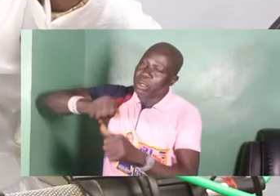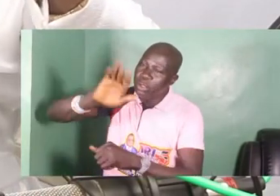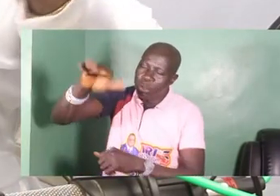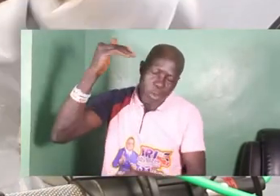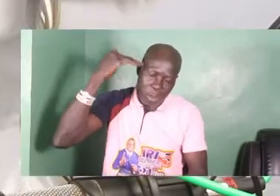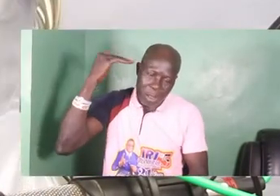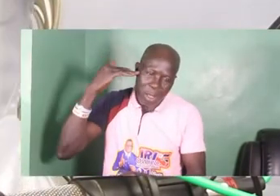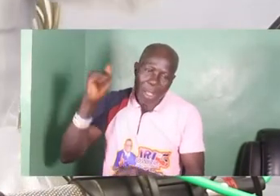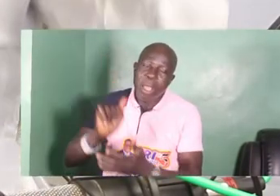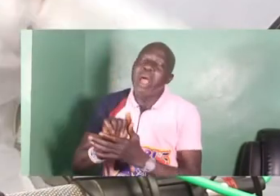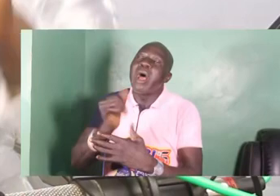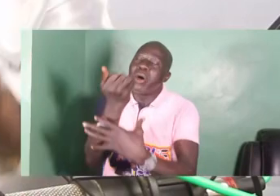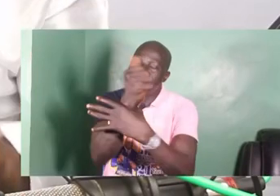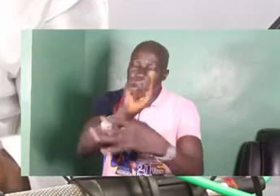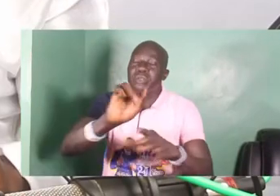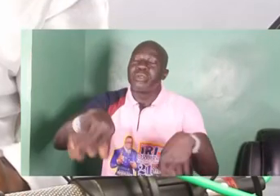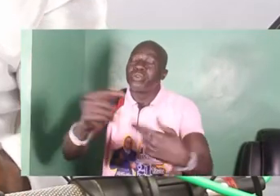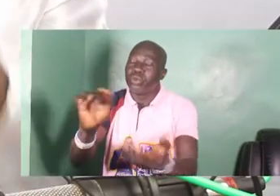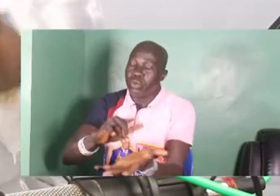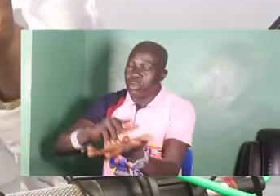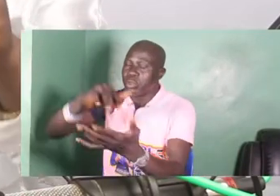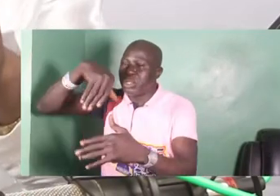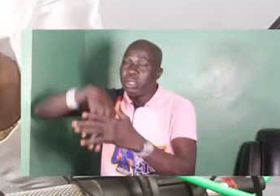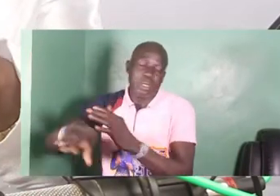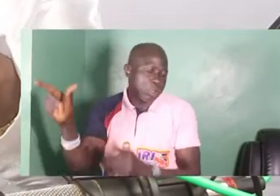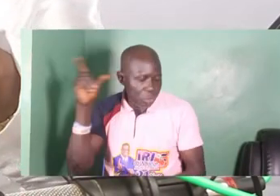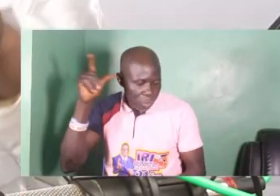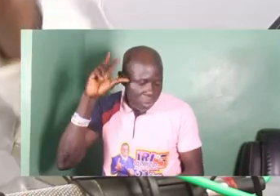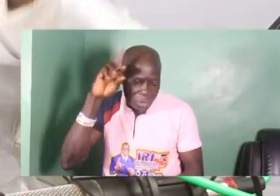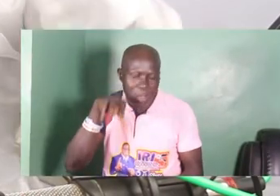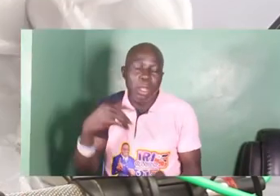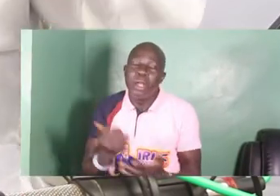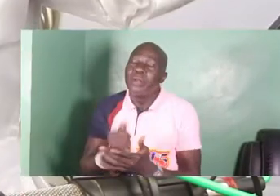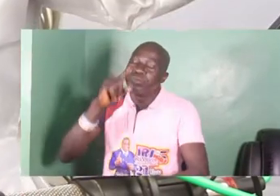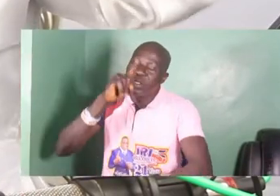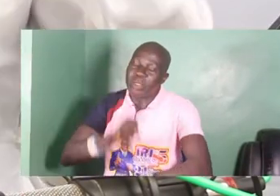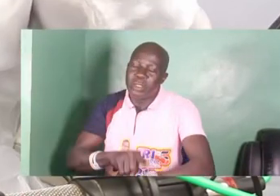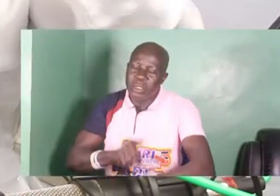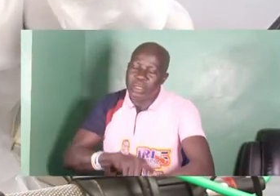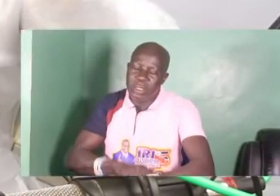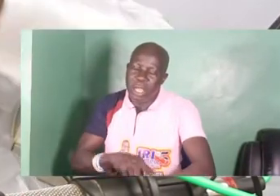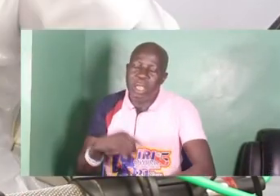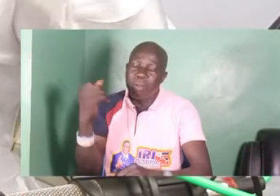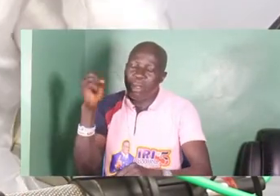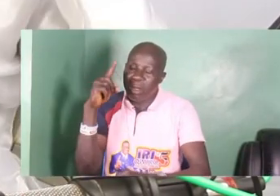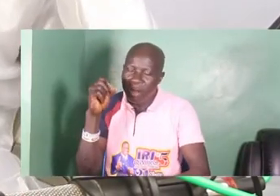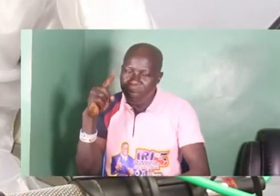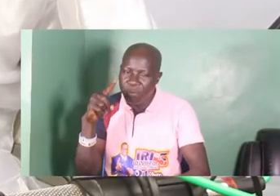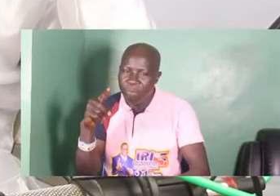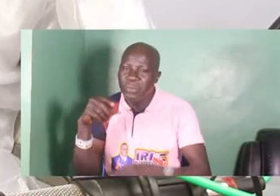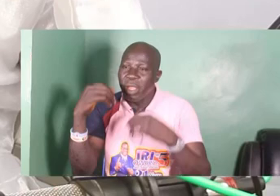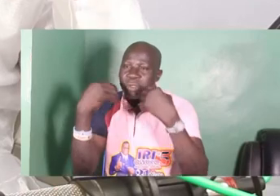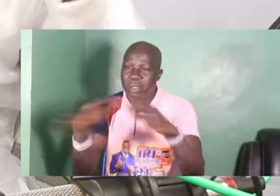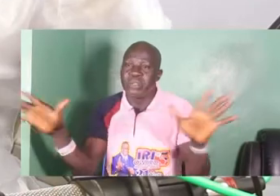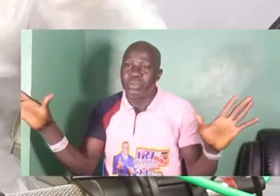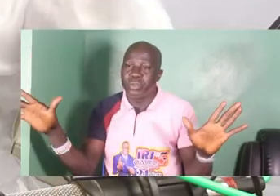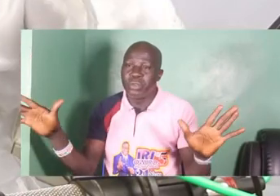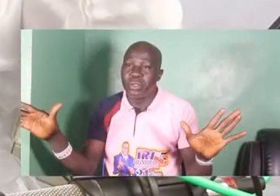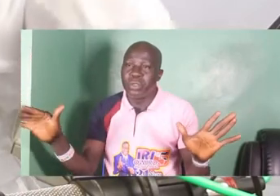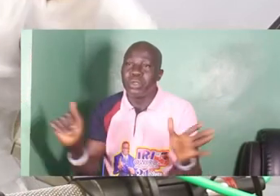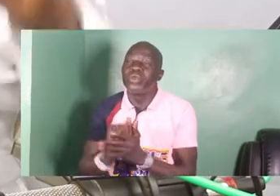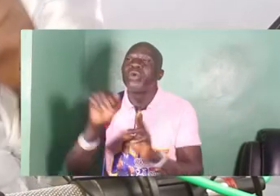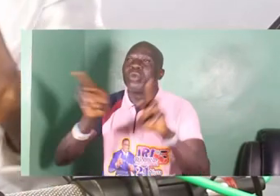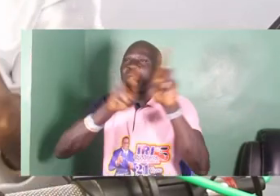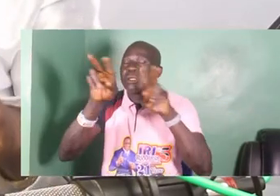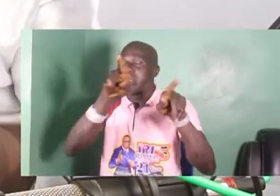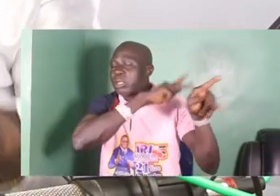anoint your head. My wife, you are there. I will listen to you. Listen. I go mock on a girl. Exactly 11. I will release you. Go to